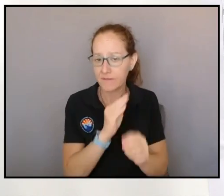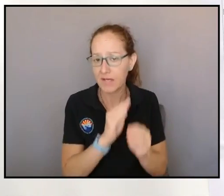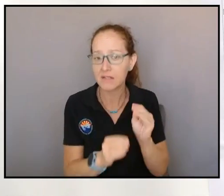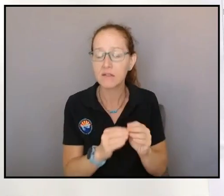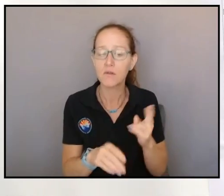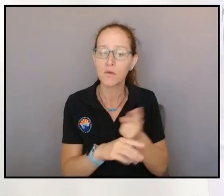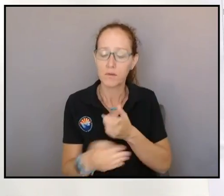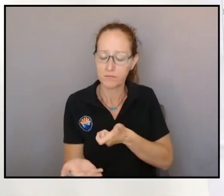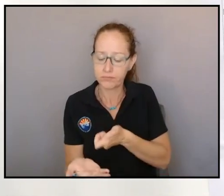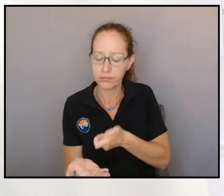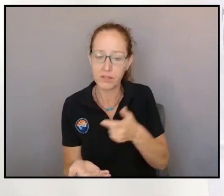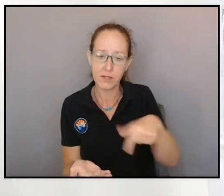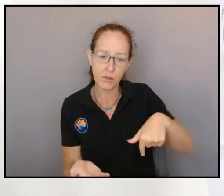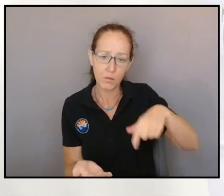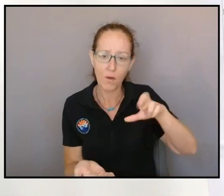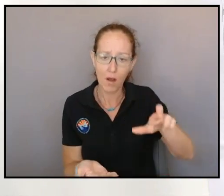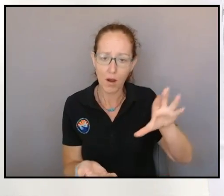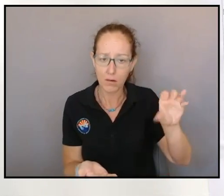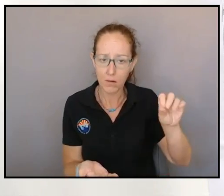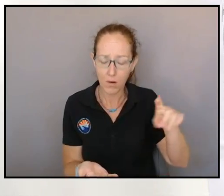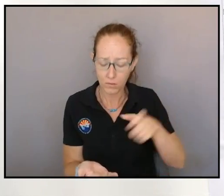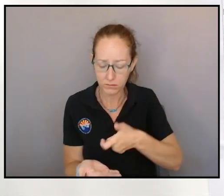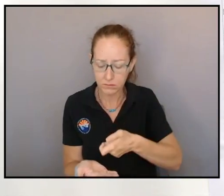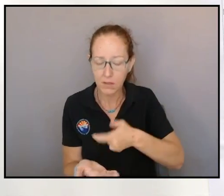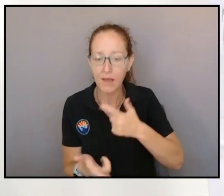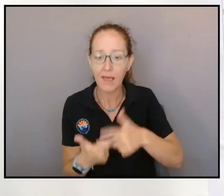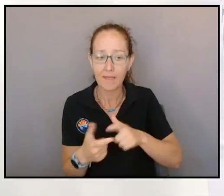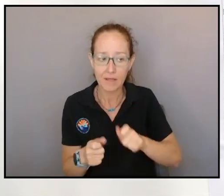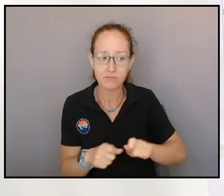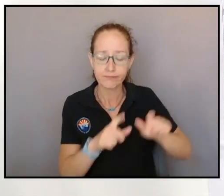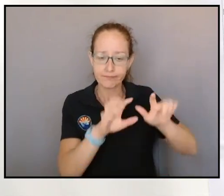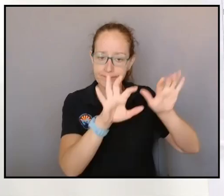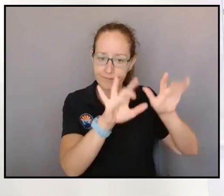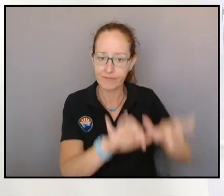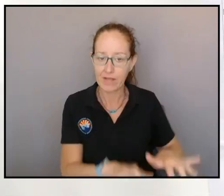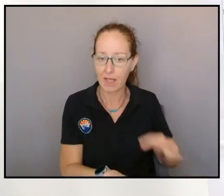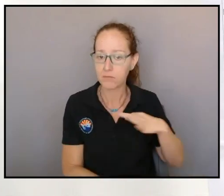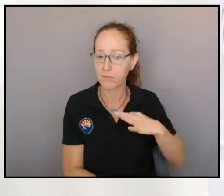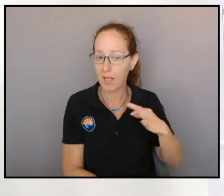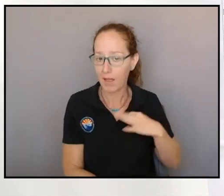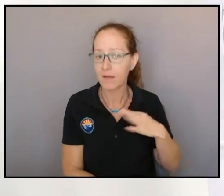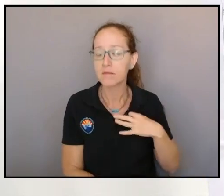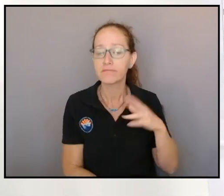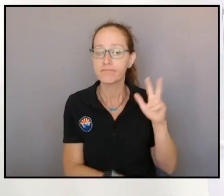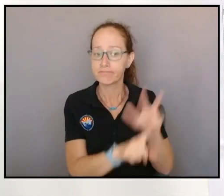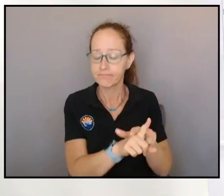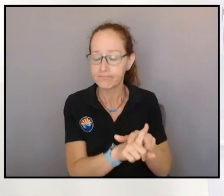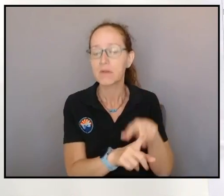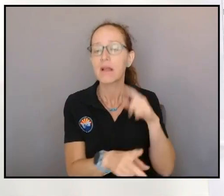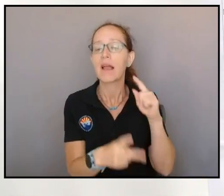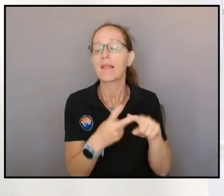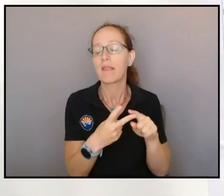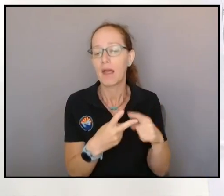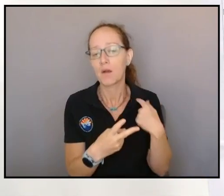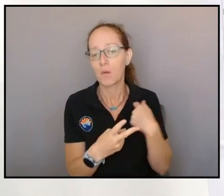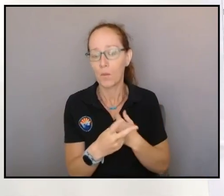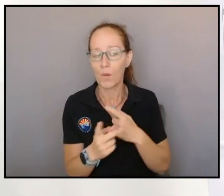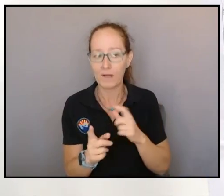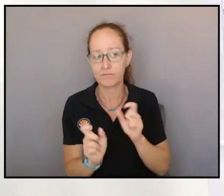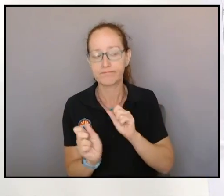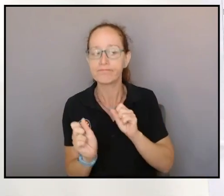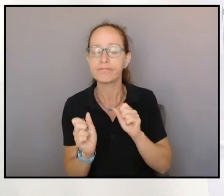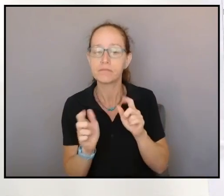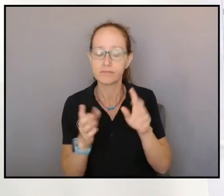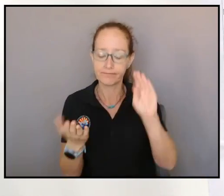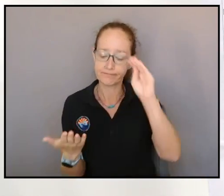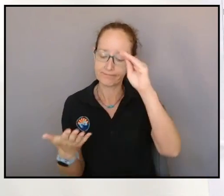So once we get a good table populated and the data behind that, we can start planning and getting our folks out to help start taking care